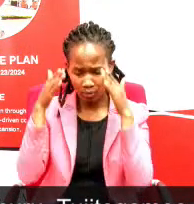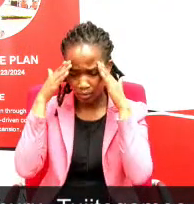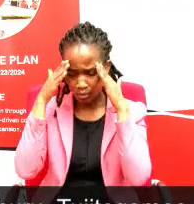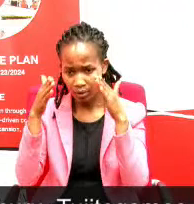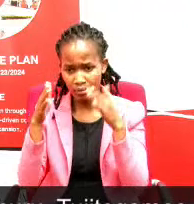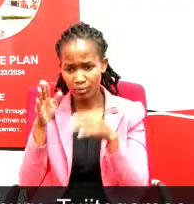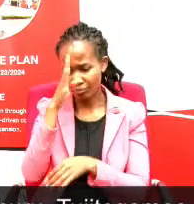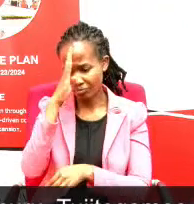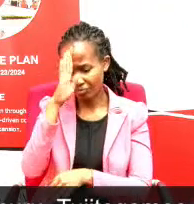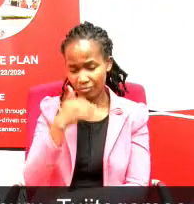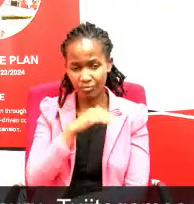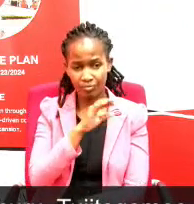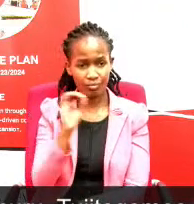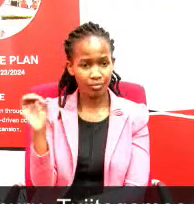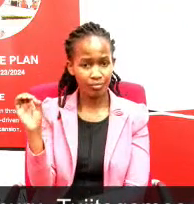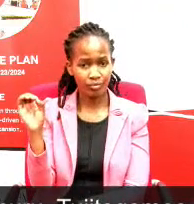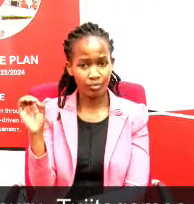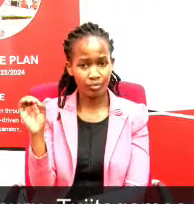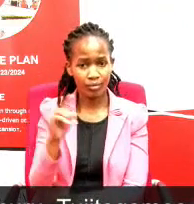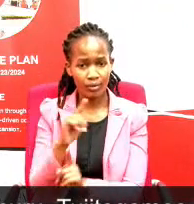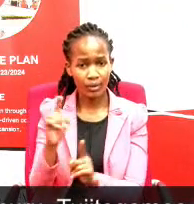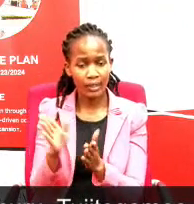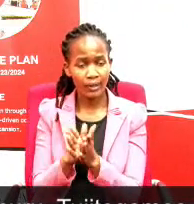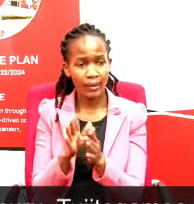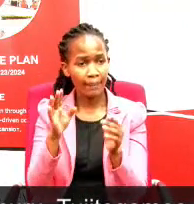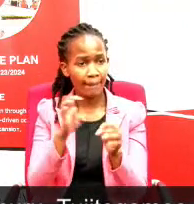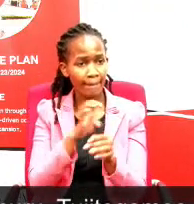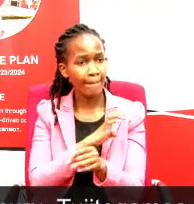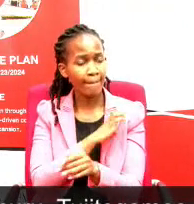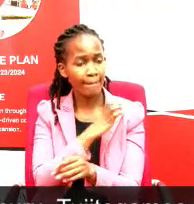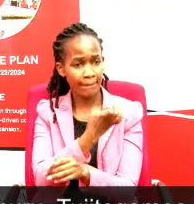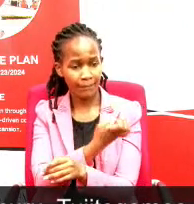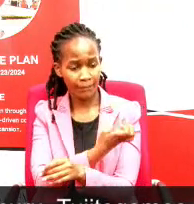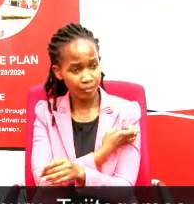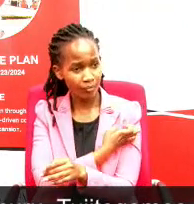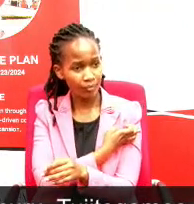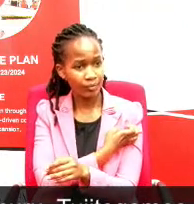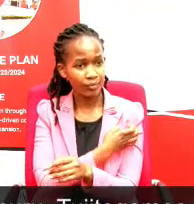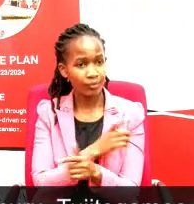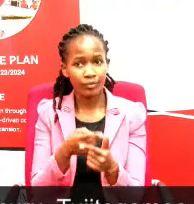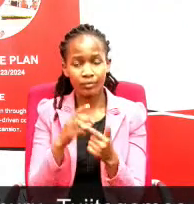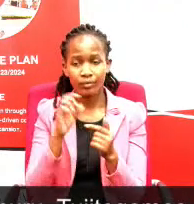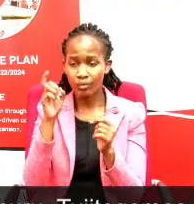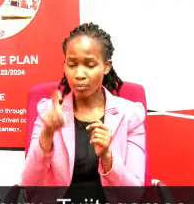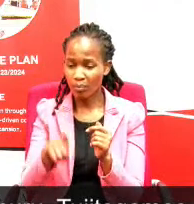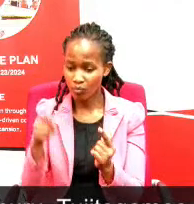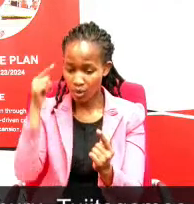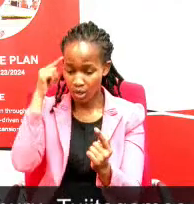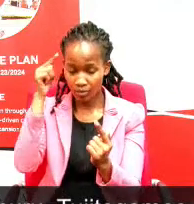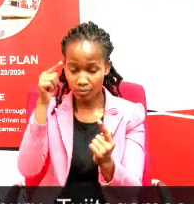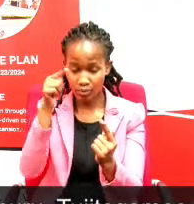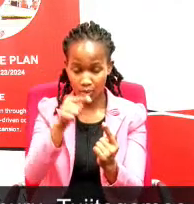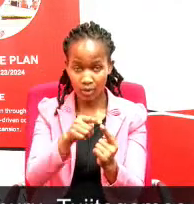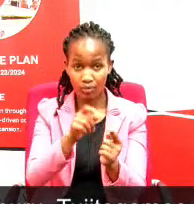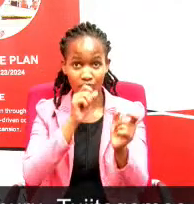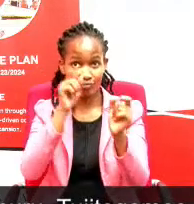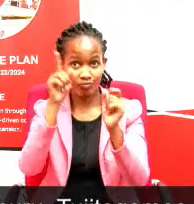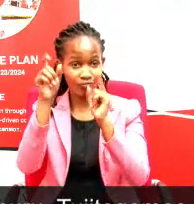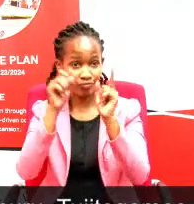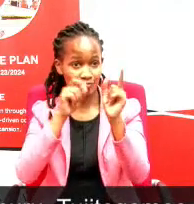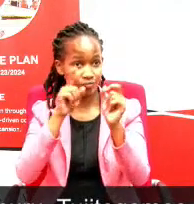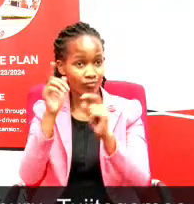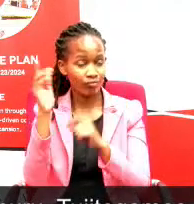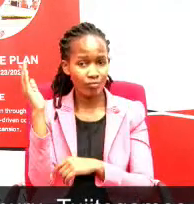no doubt. But with concerted efforts from all stakeholders, we must aim for the stars.